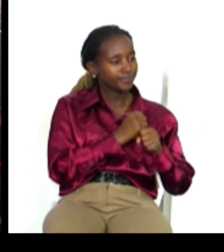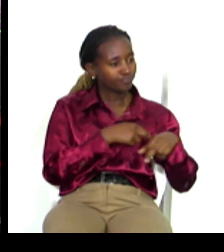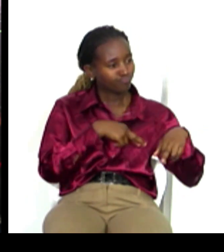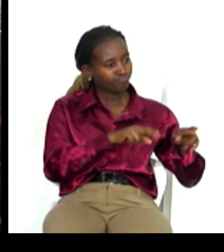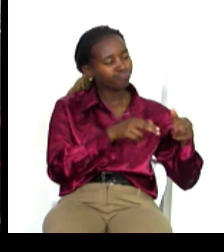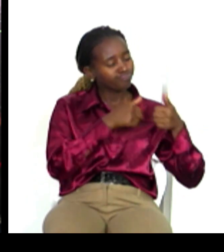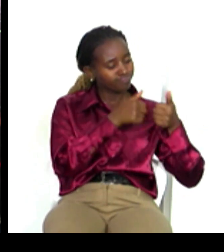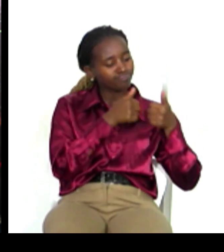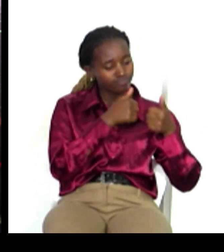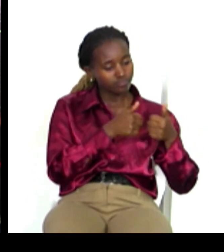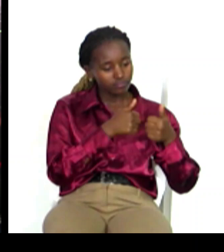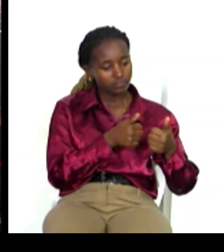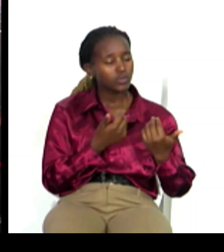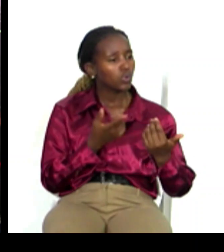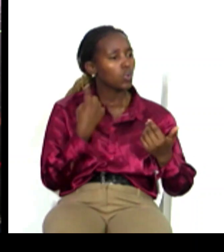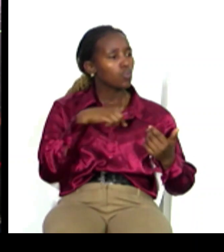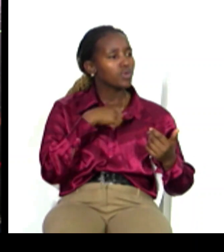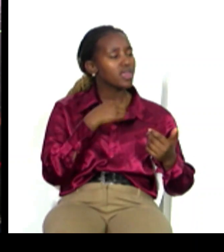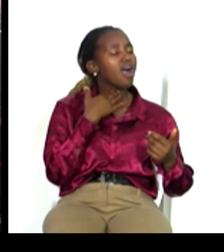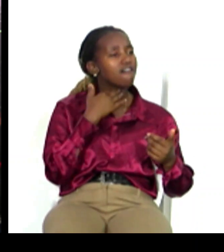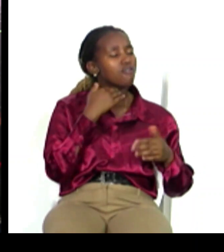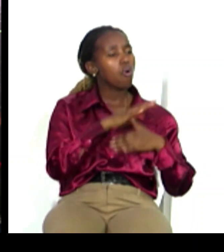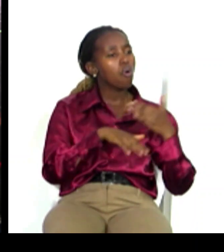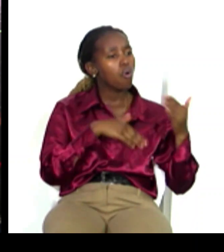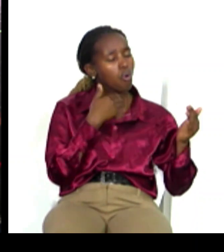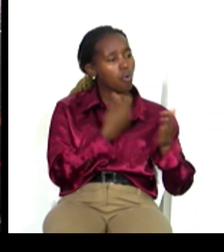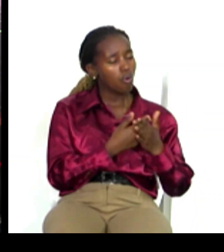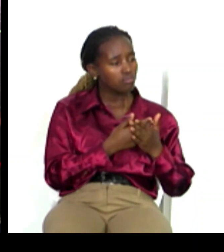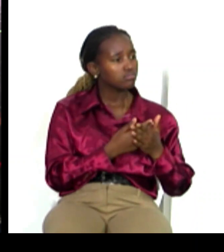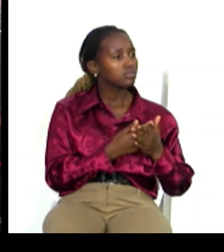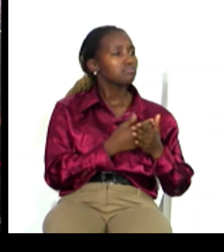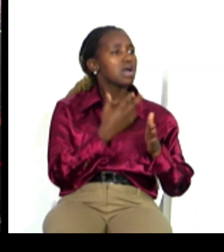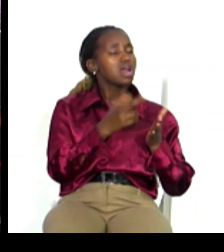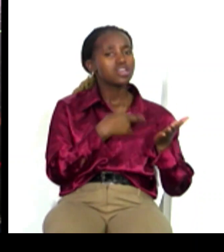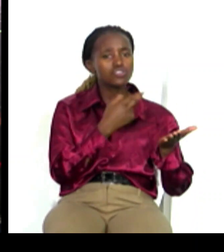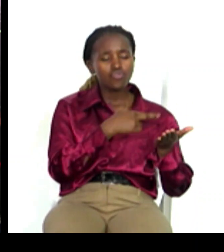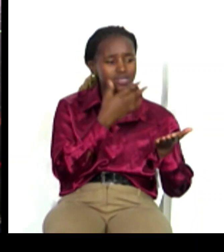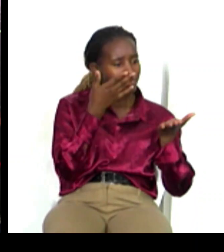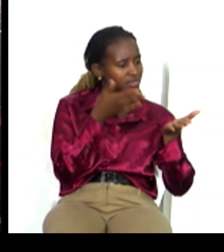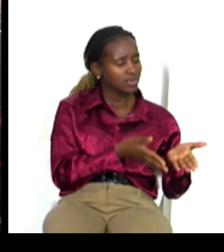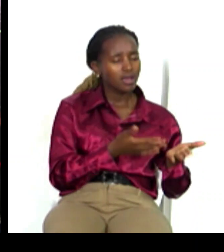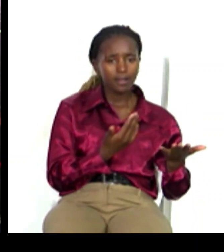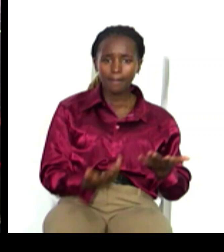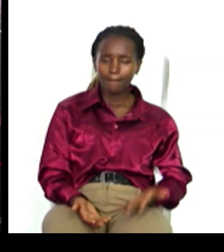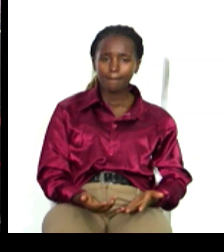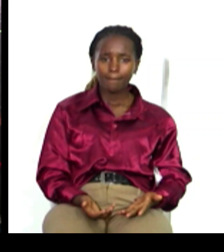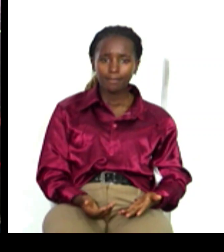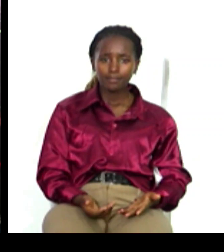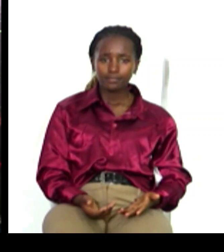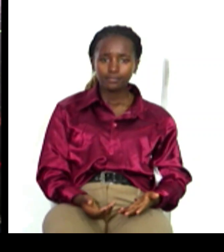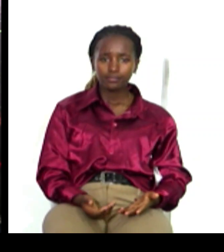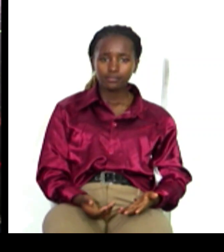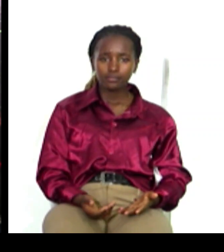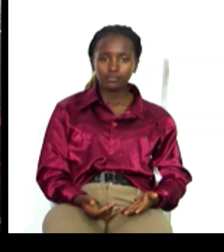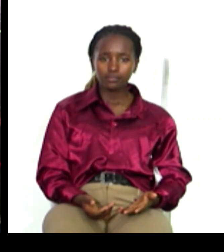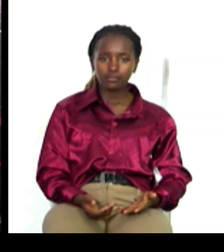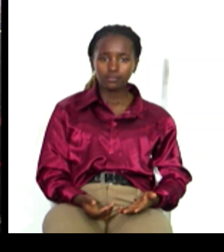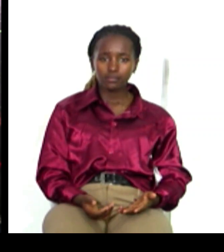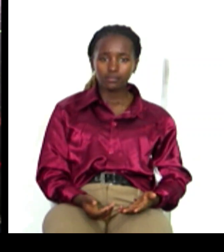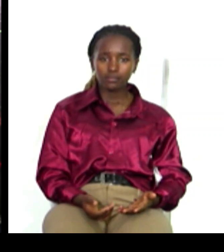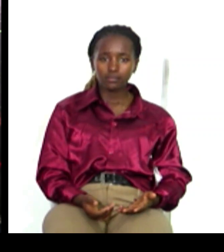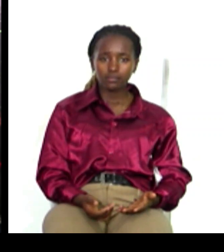mara. You need tar. Do we have tar? We can import. Yeah. You need